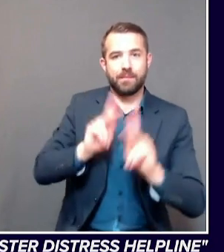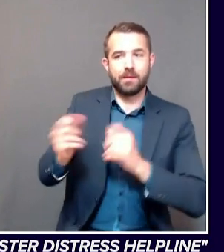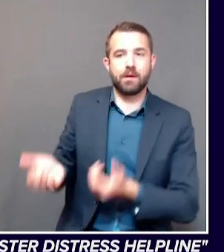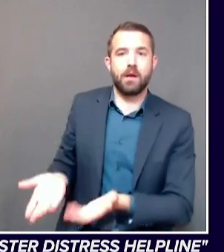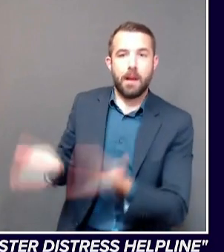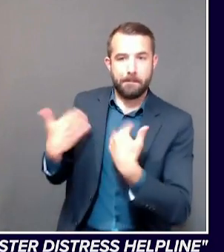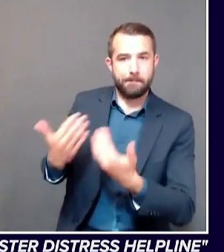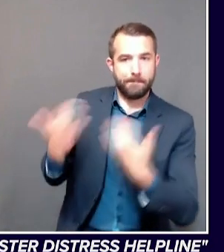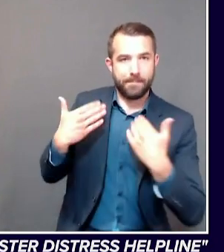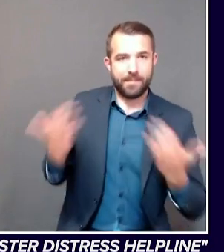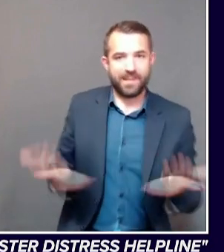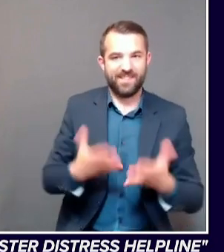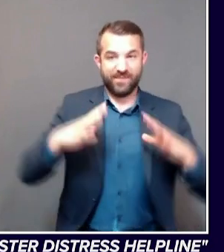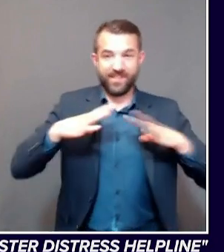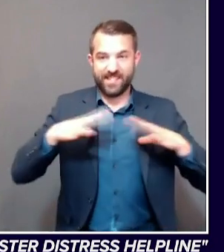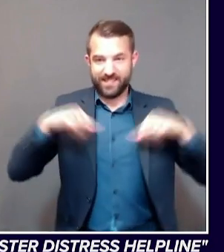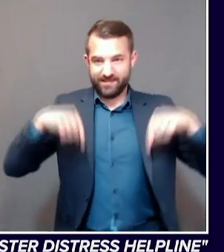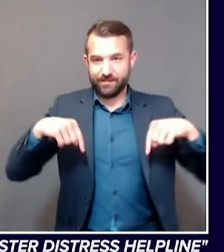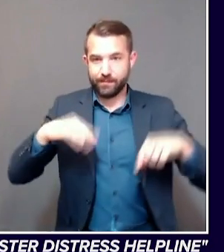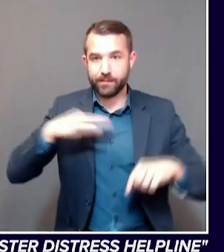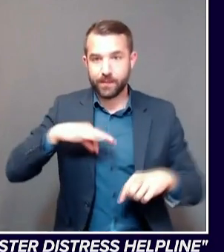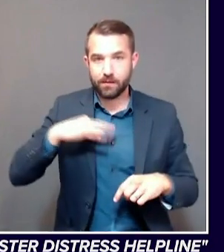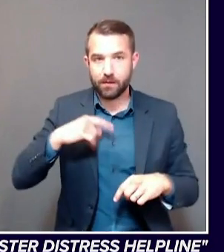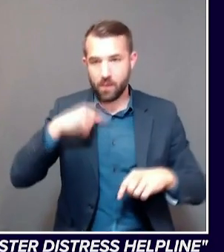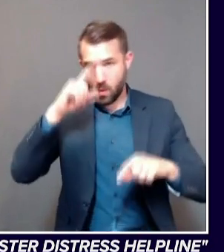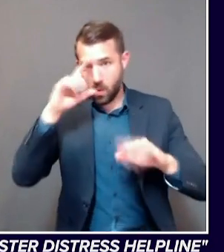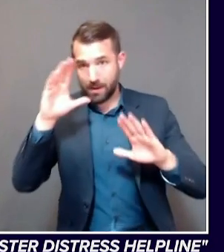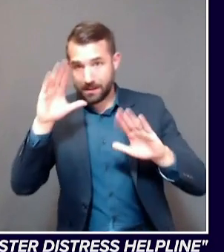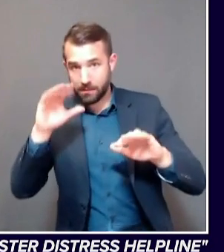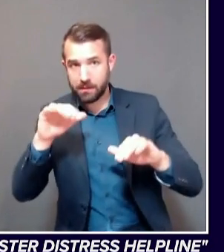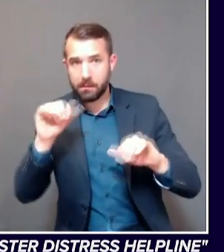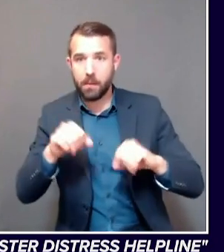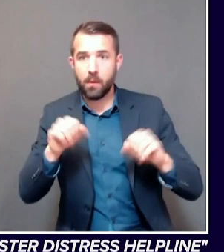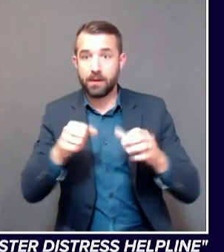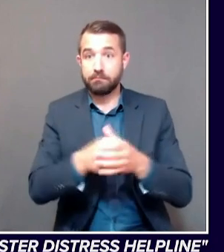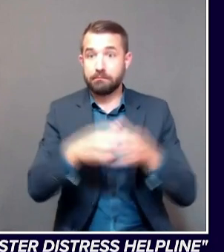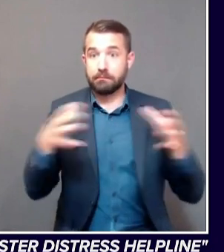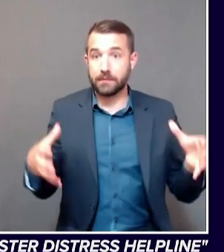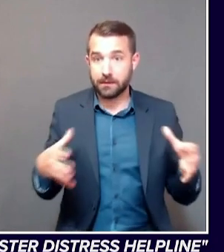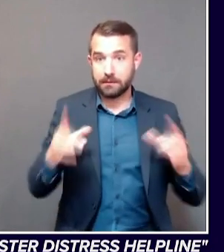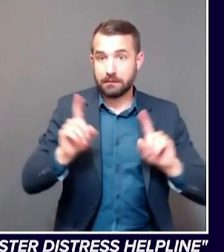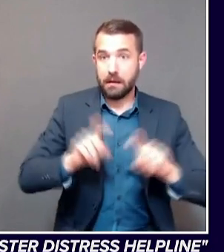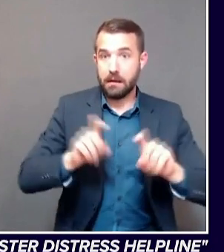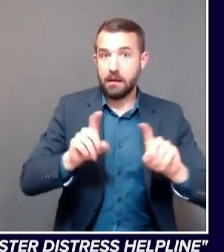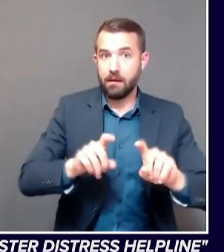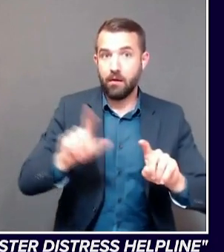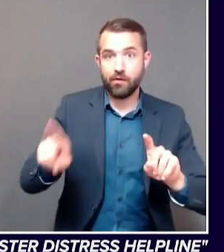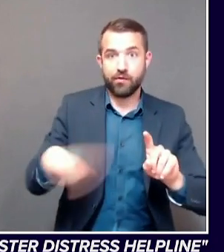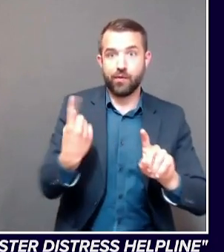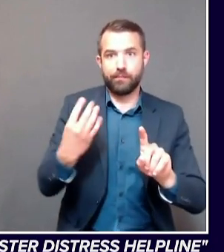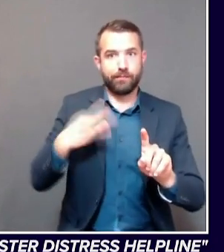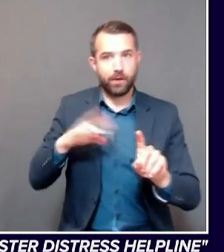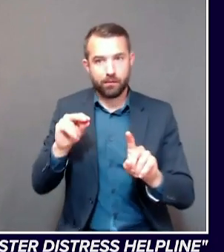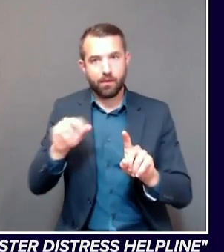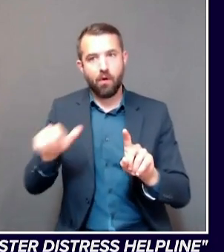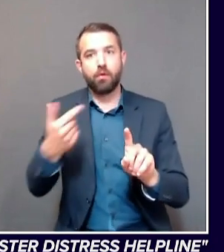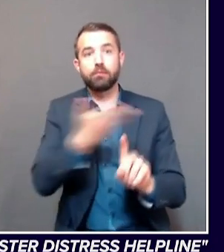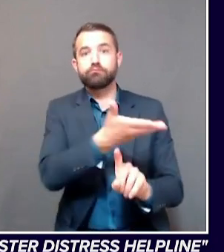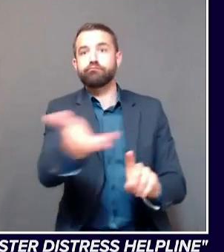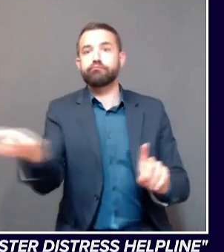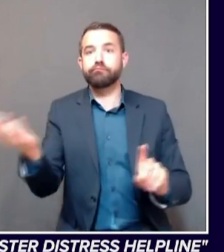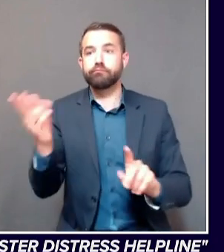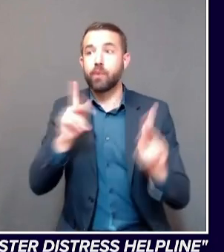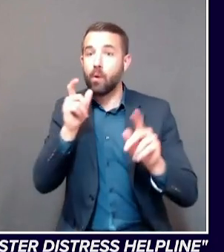Maine, and we expect testing capacity to expand in Maine and other states over time to make this a viable